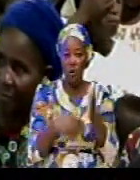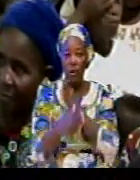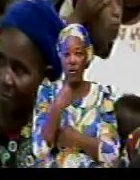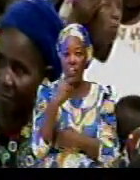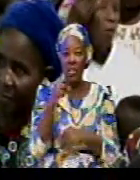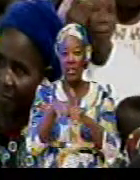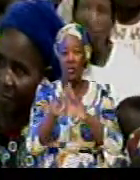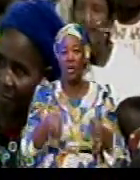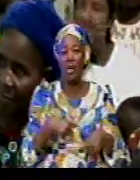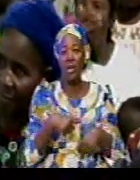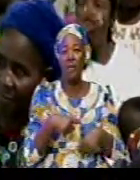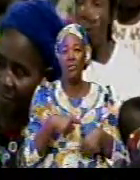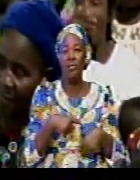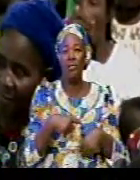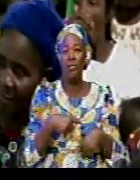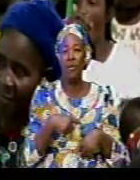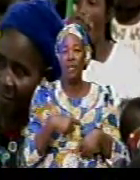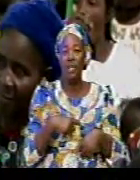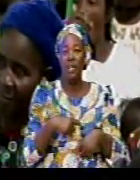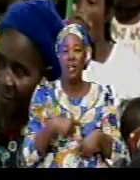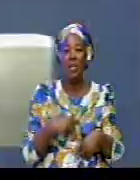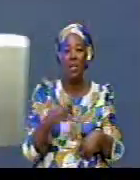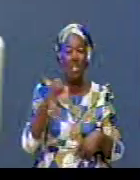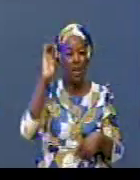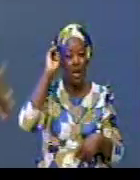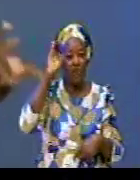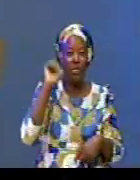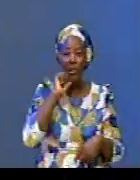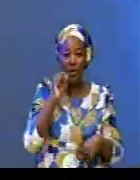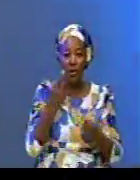hurry up. God says in your life